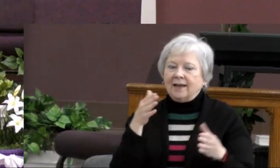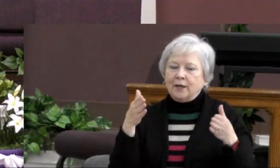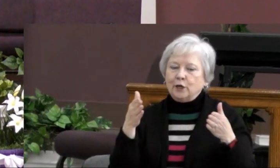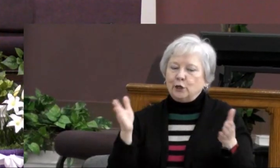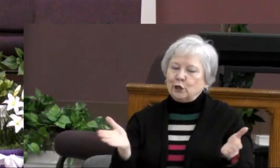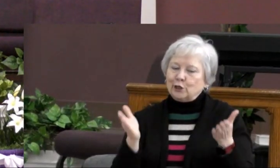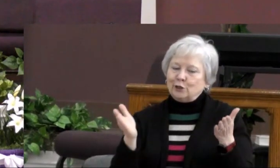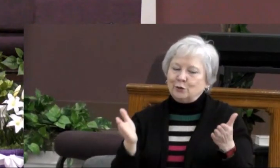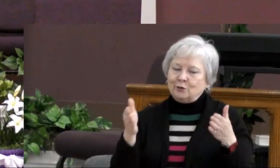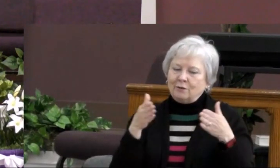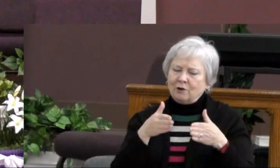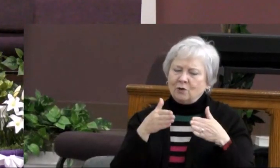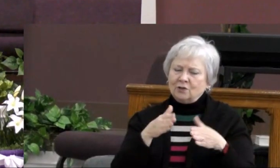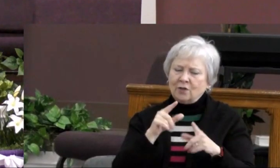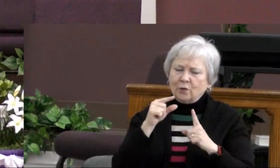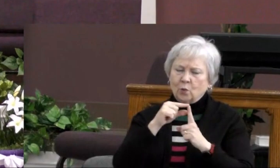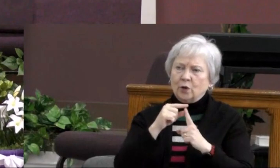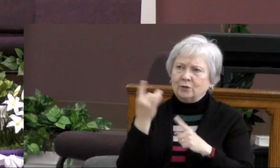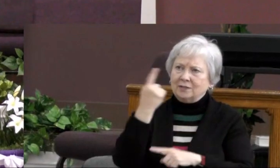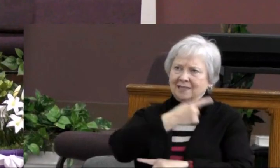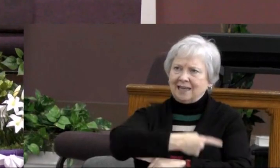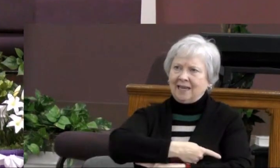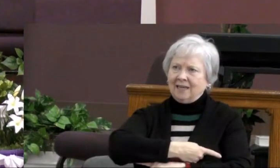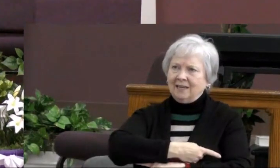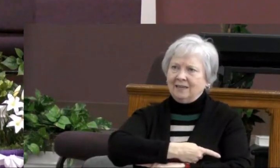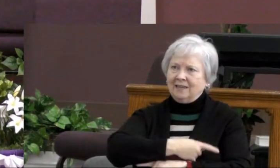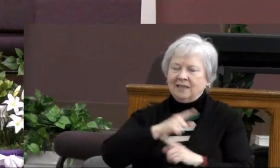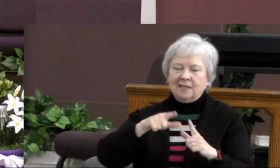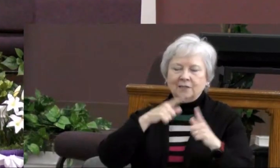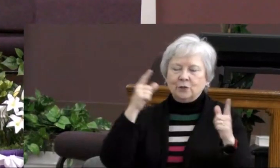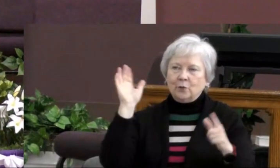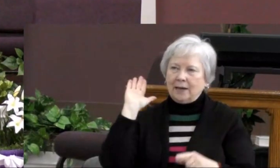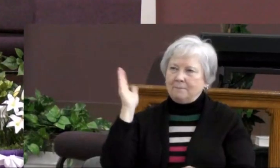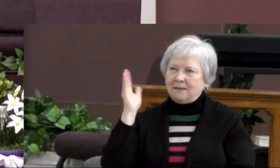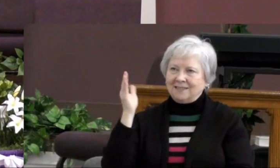on the words today. Great message.